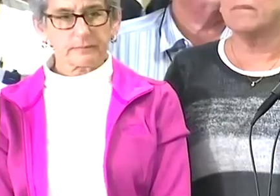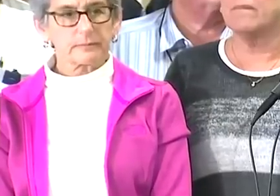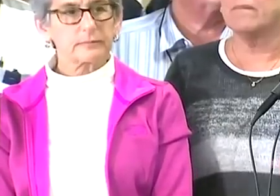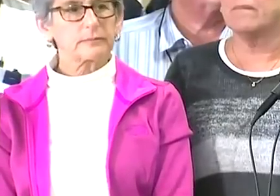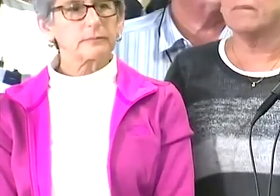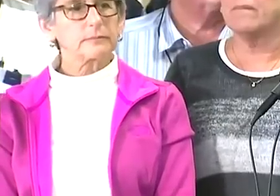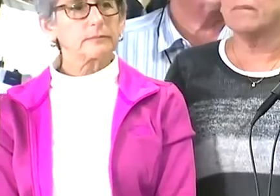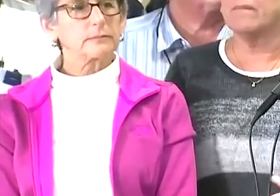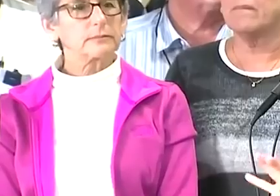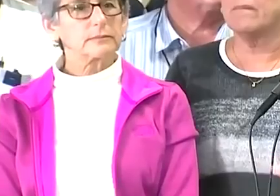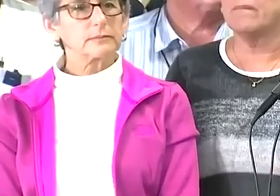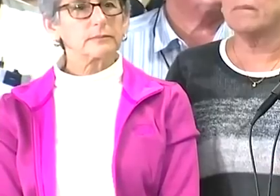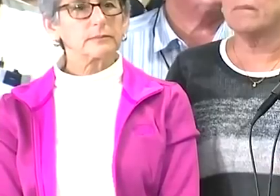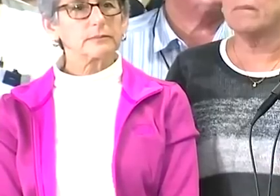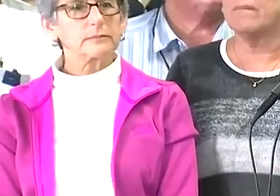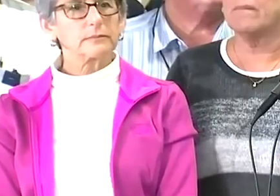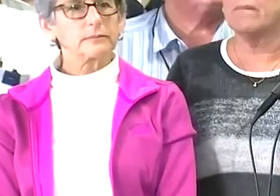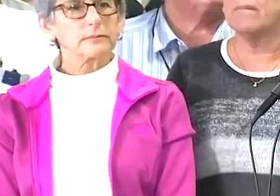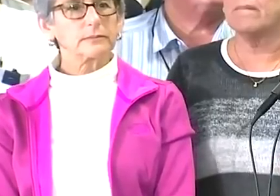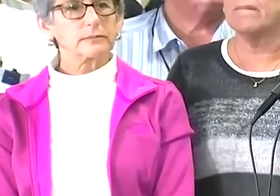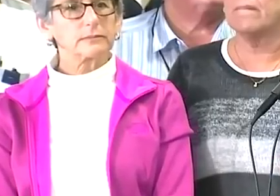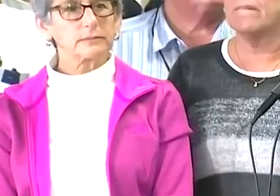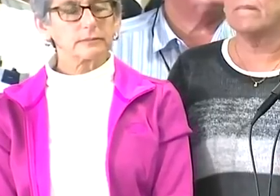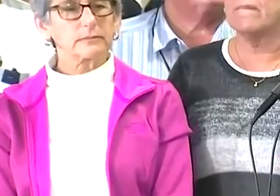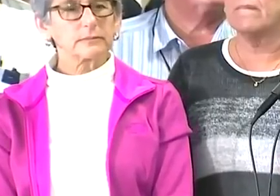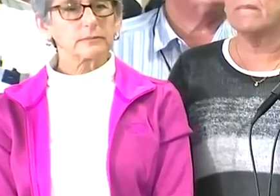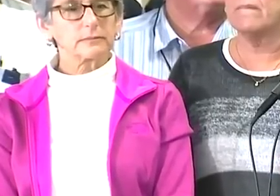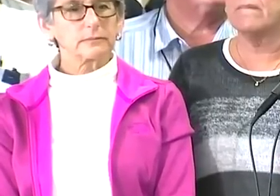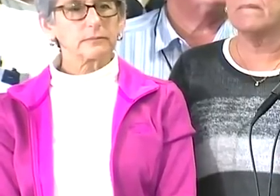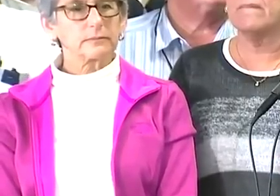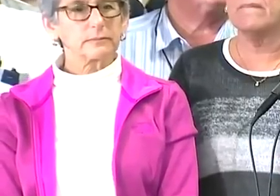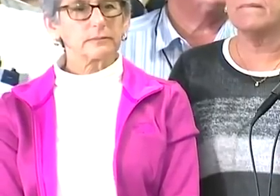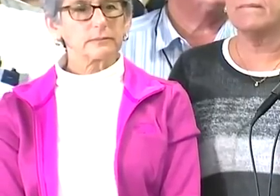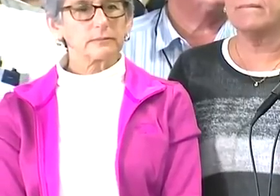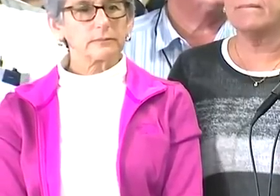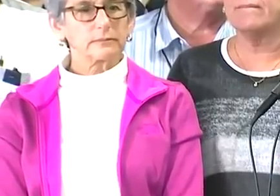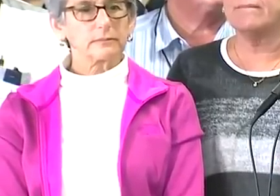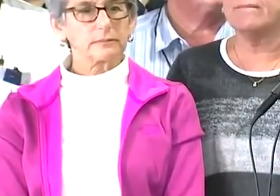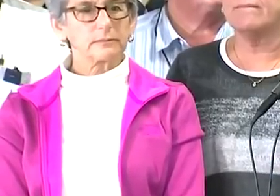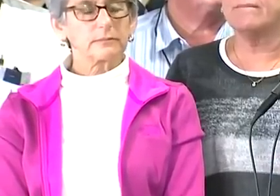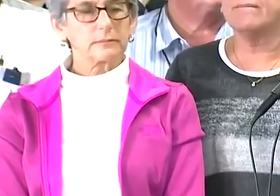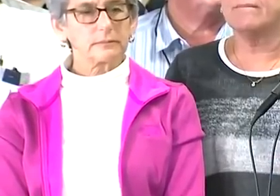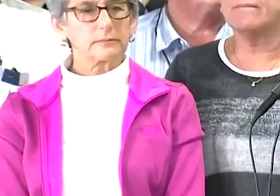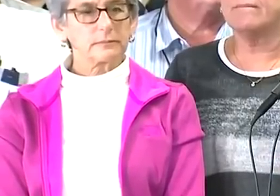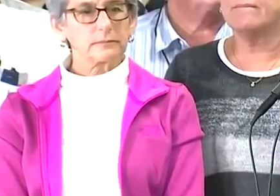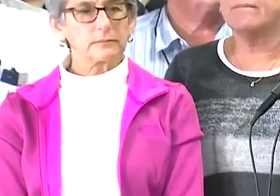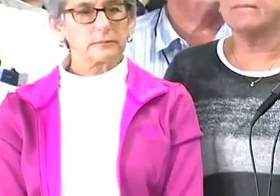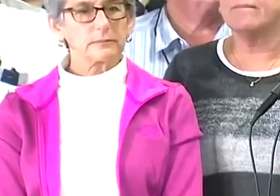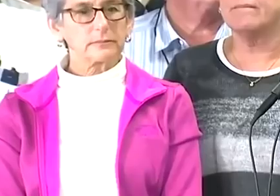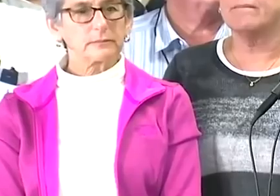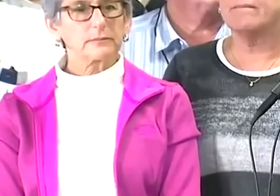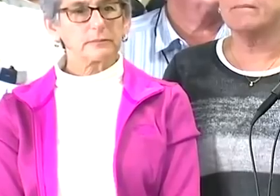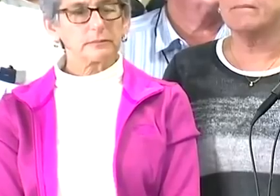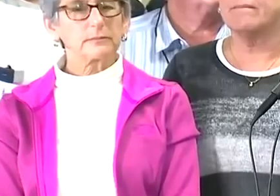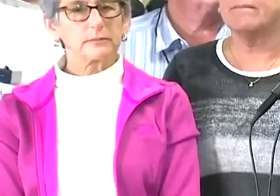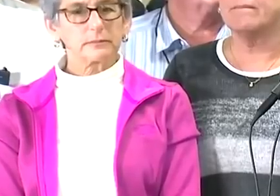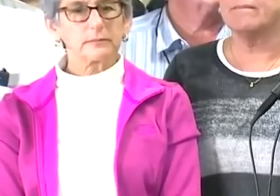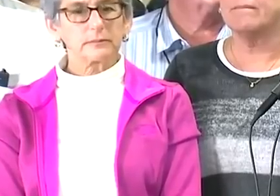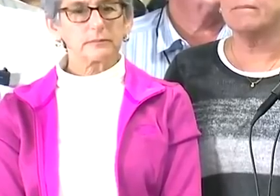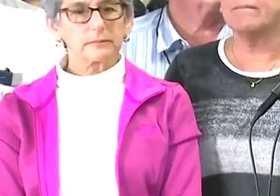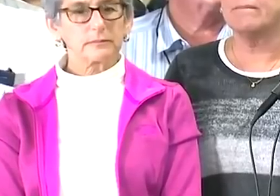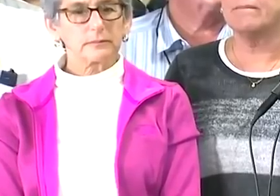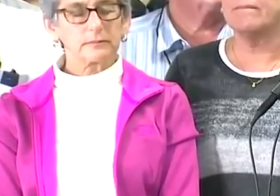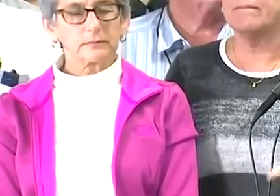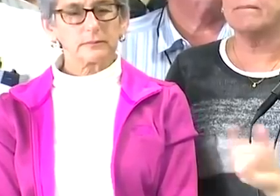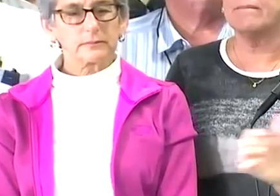We want to break in to take you now to Ventura, California, where Governor Jerry Brown and officials there are speaking about touring wildfire damage. Let's listen